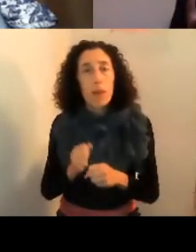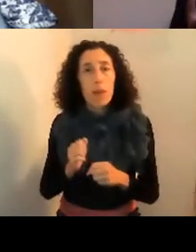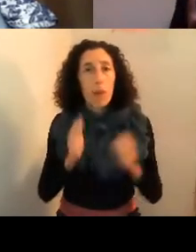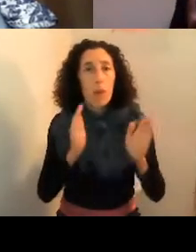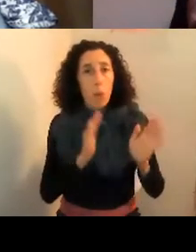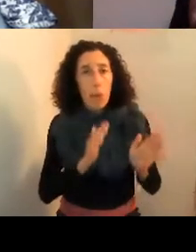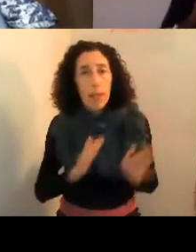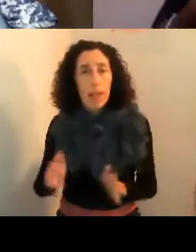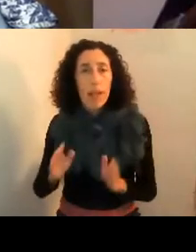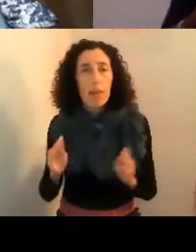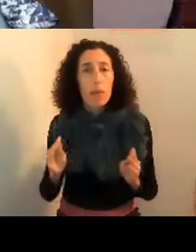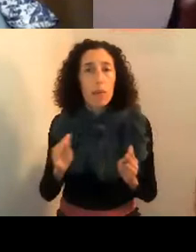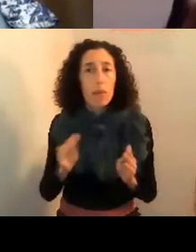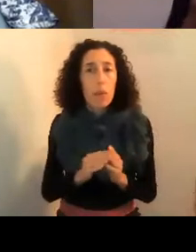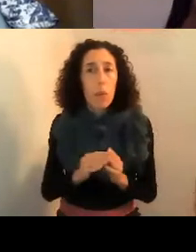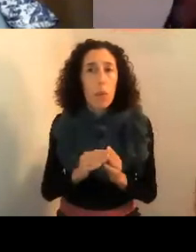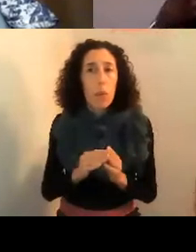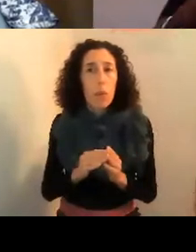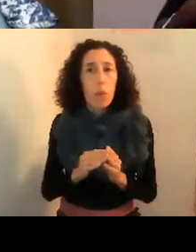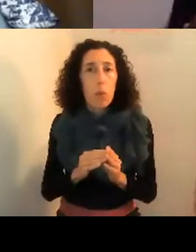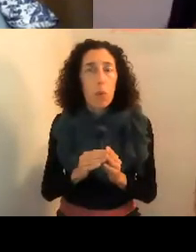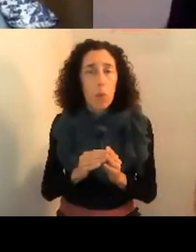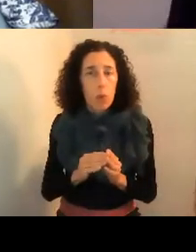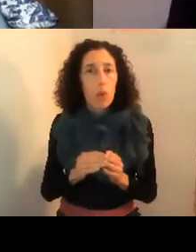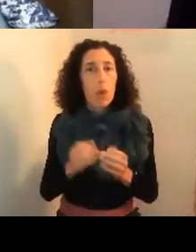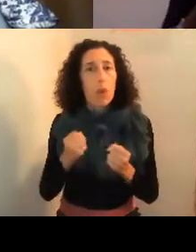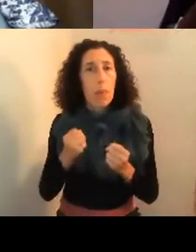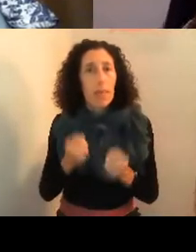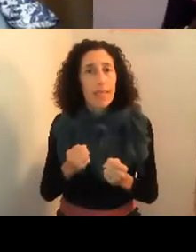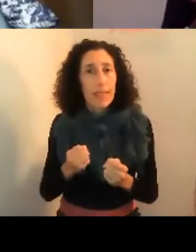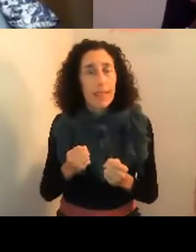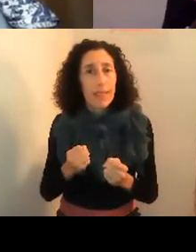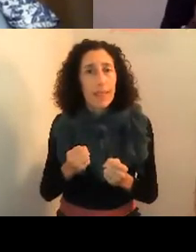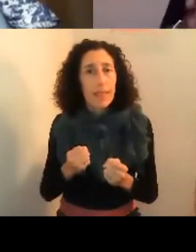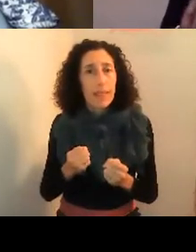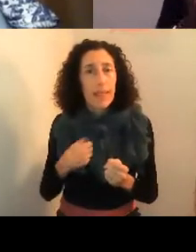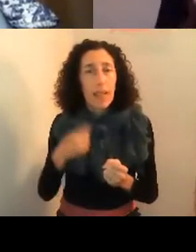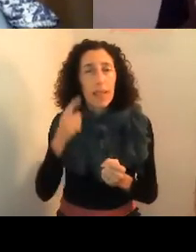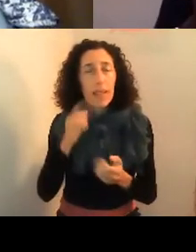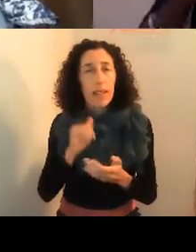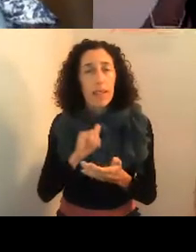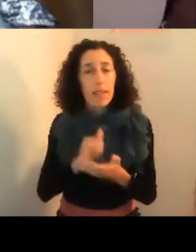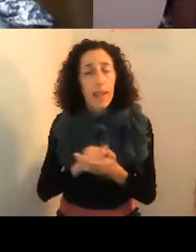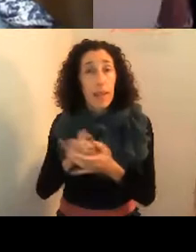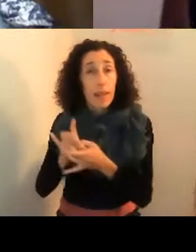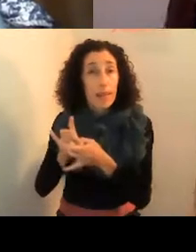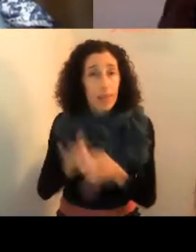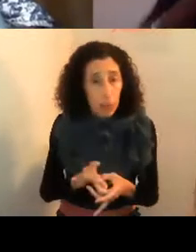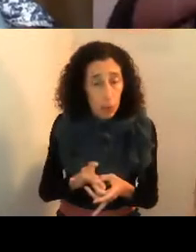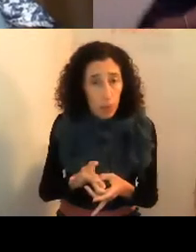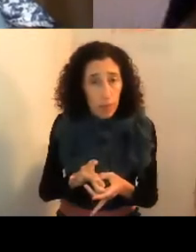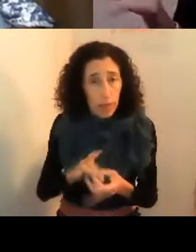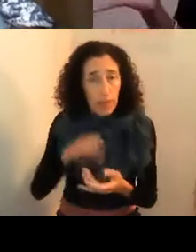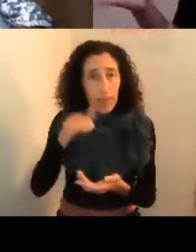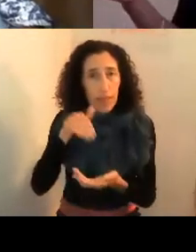of wholeness. Because I think sometimes the centering of colonization, the centering of whiteness, a lot of that can come from the fact